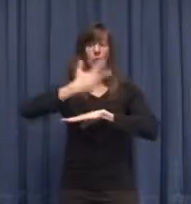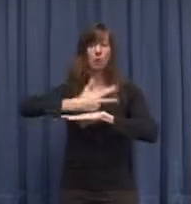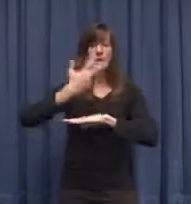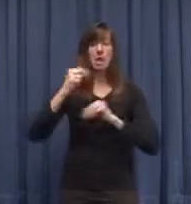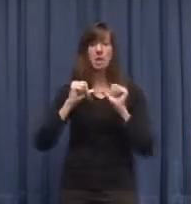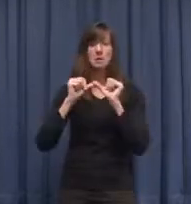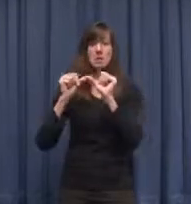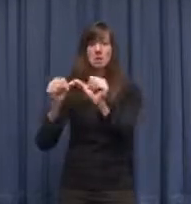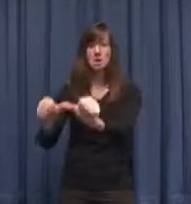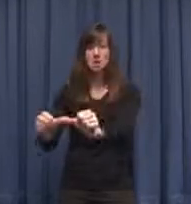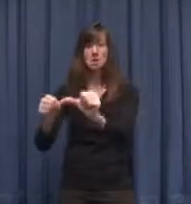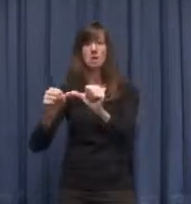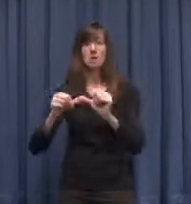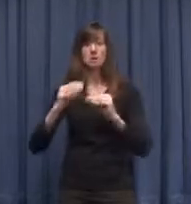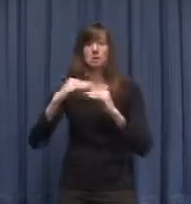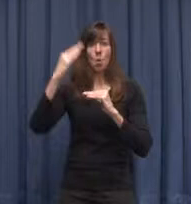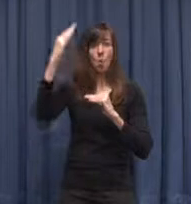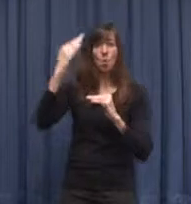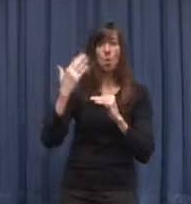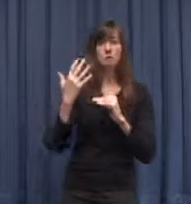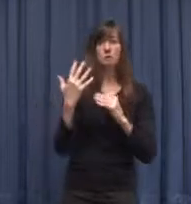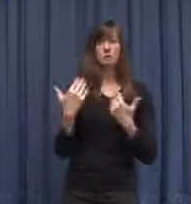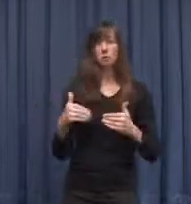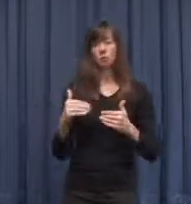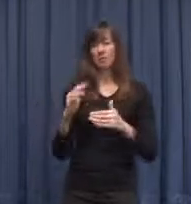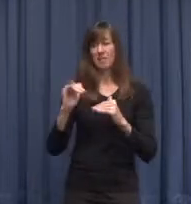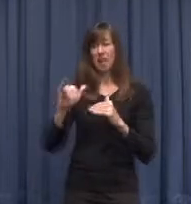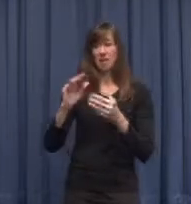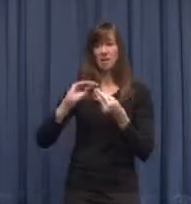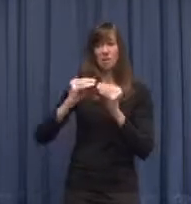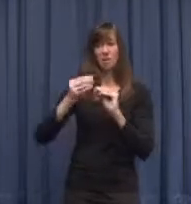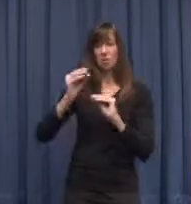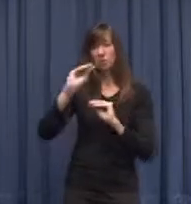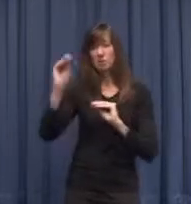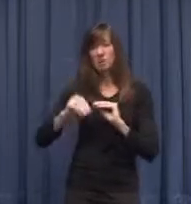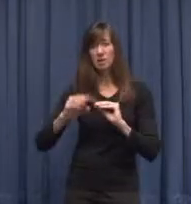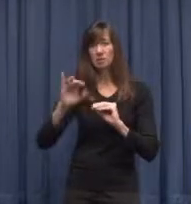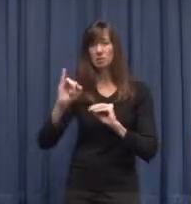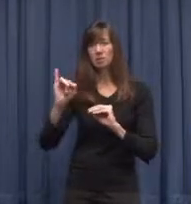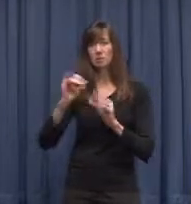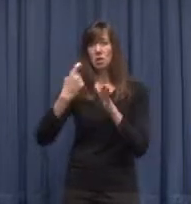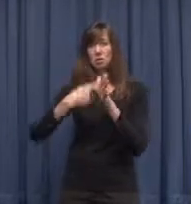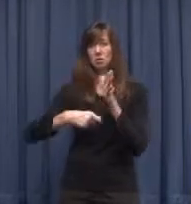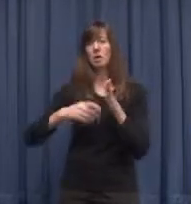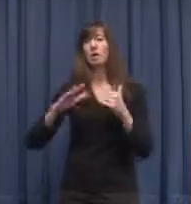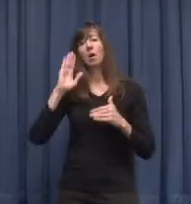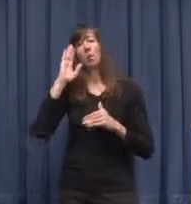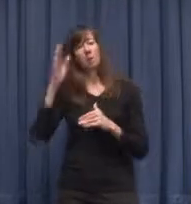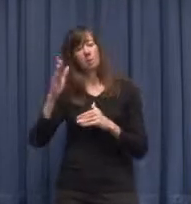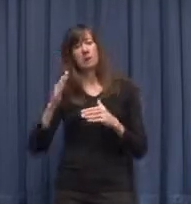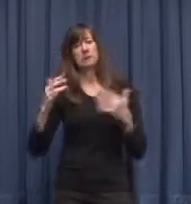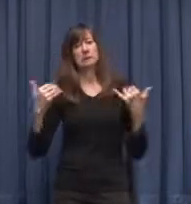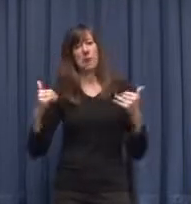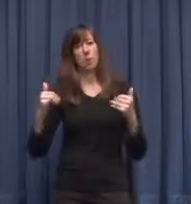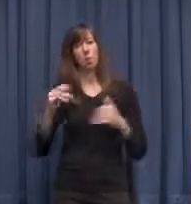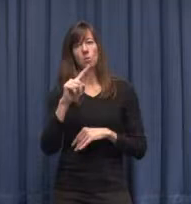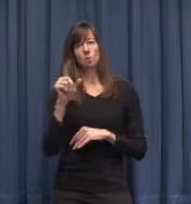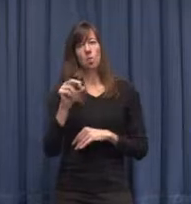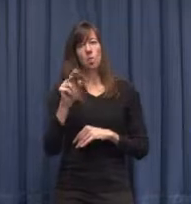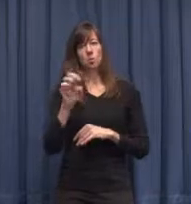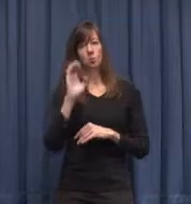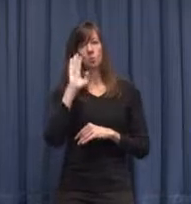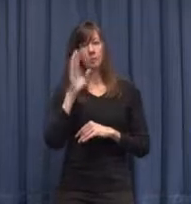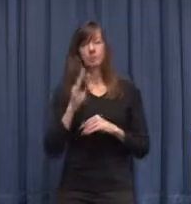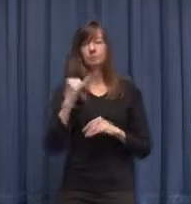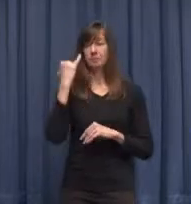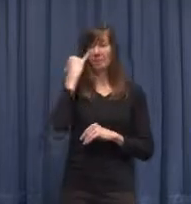and we are now at that point. And so if we continue on the trend, even if it doesn't get worse,